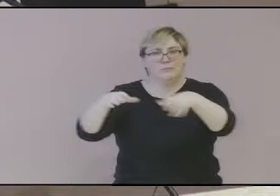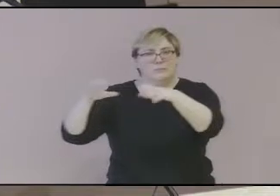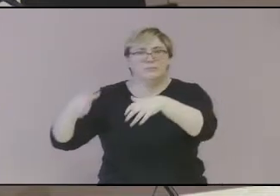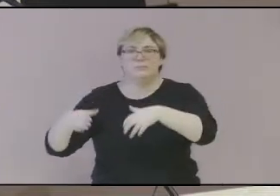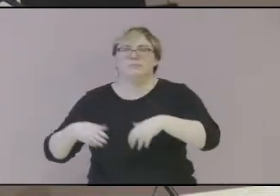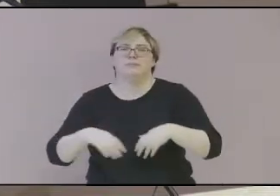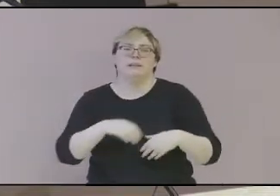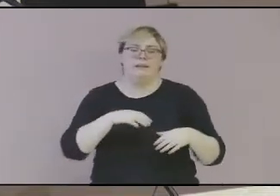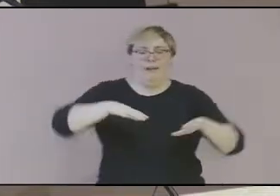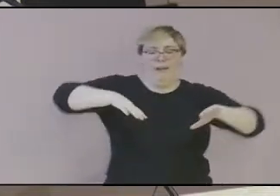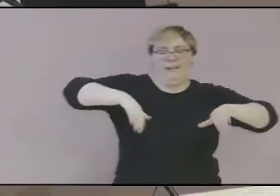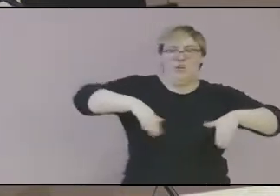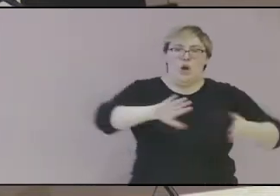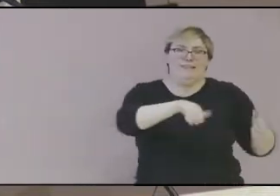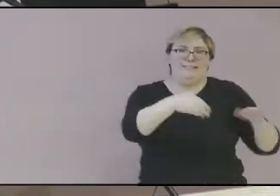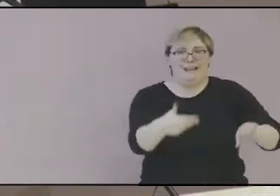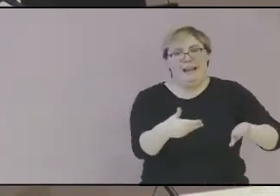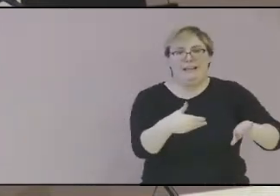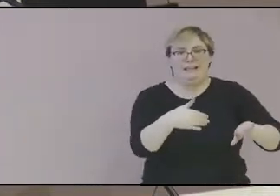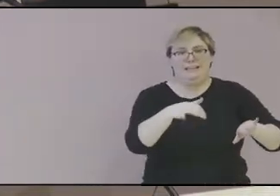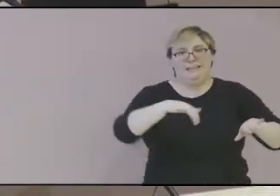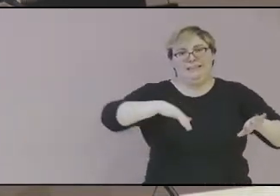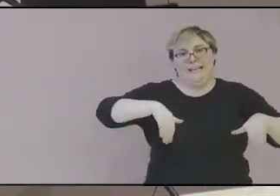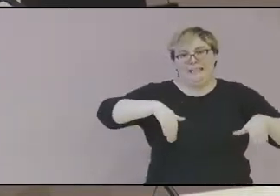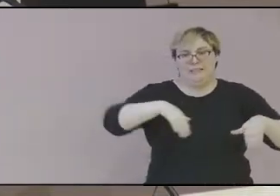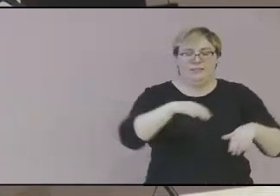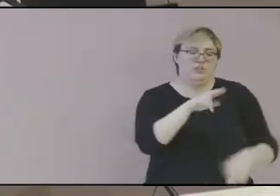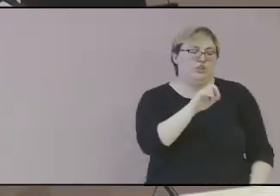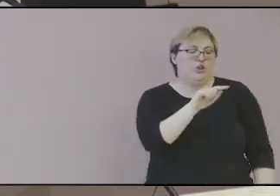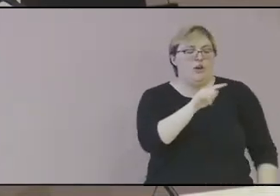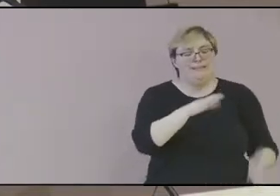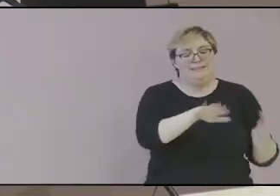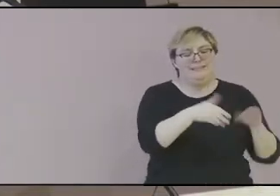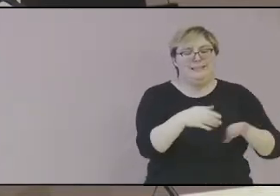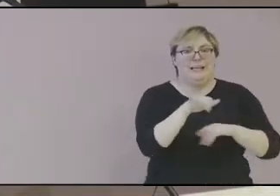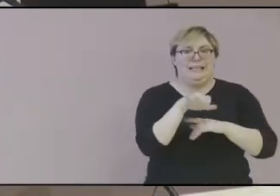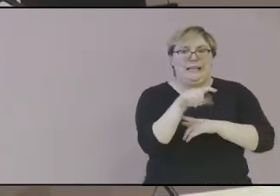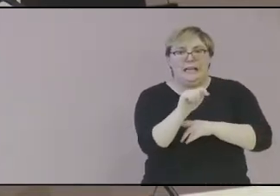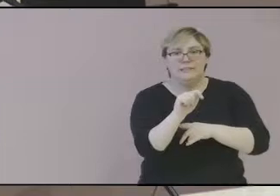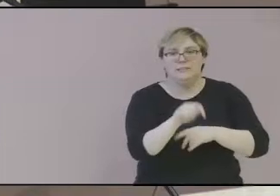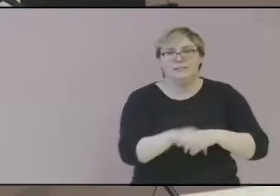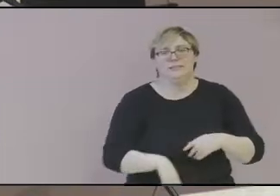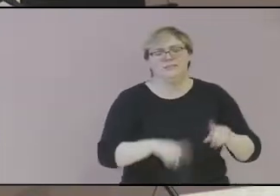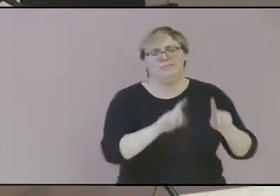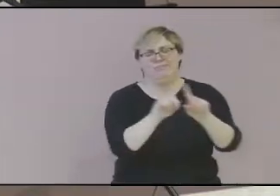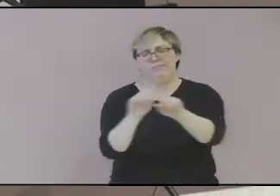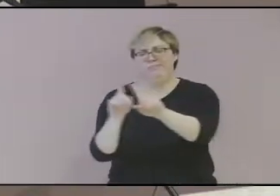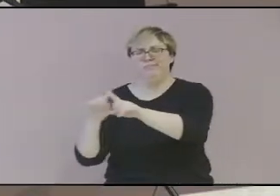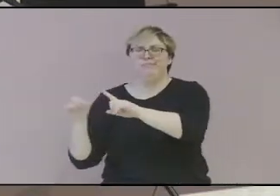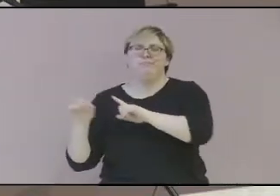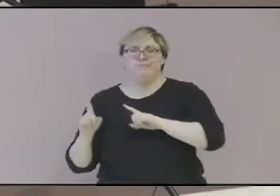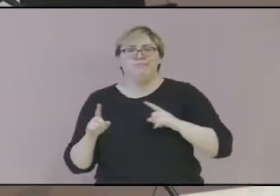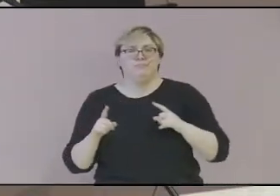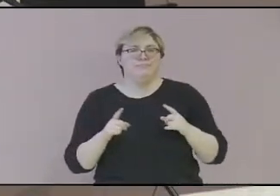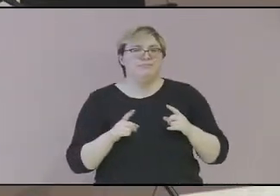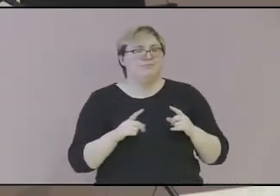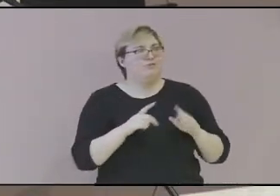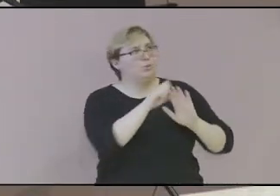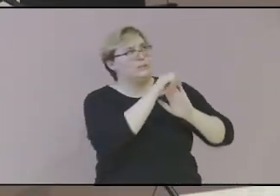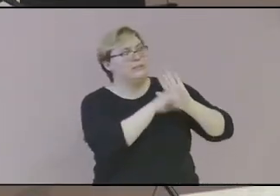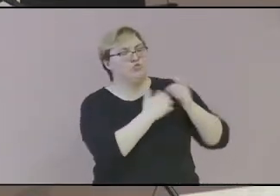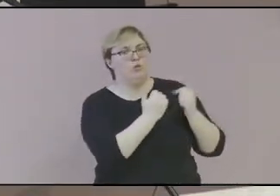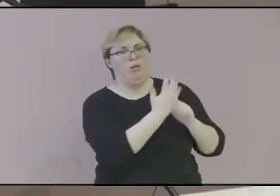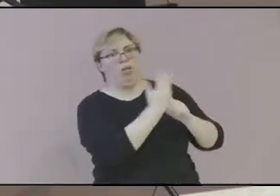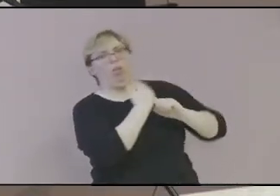these groups in the US, who were, as other states were adopting them, who were trying to push back against them. Despite the